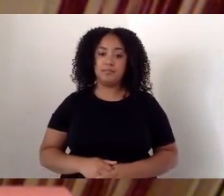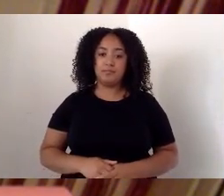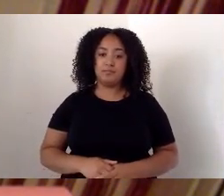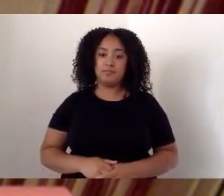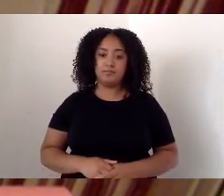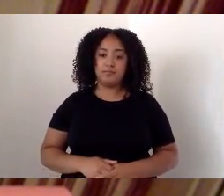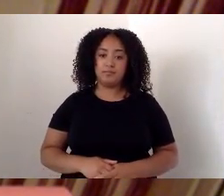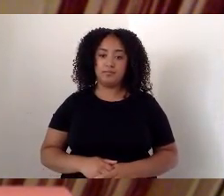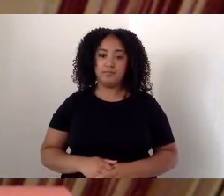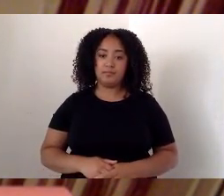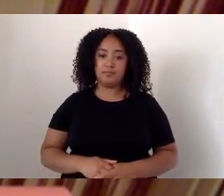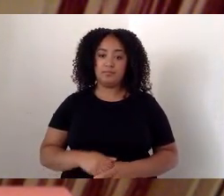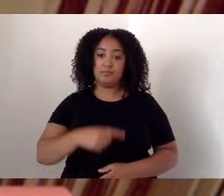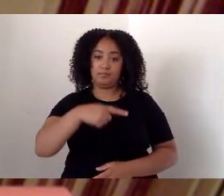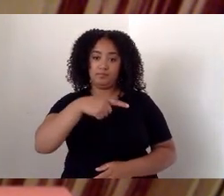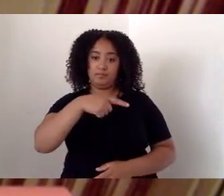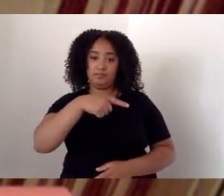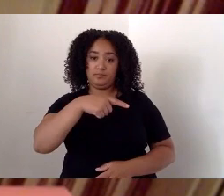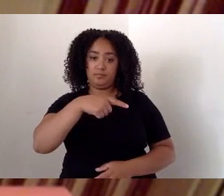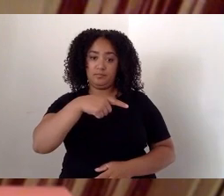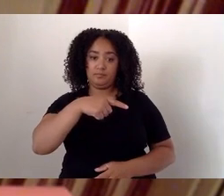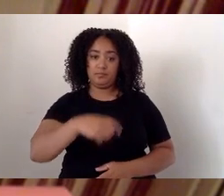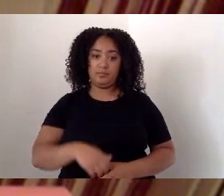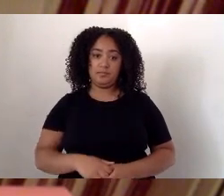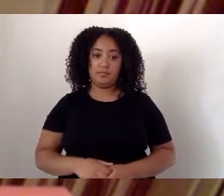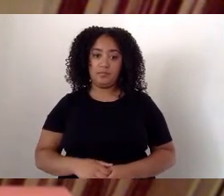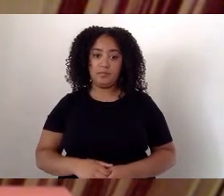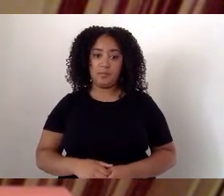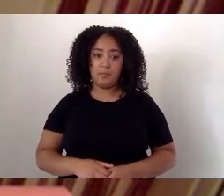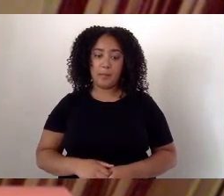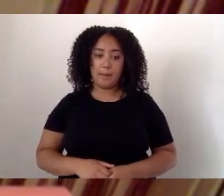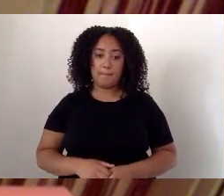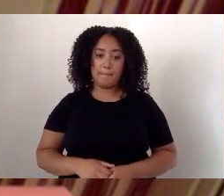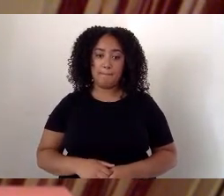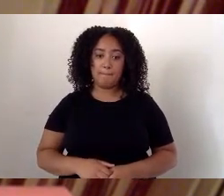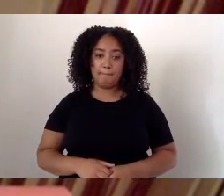looks like a giant lima bean.